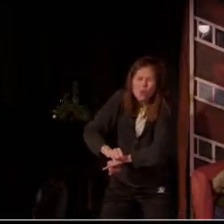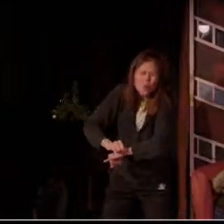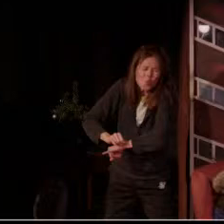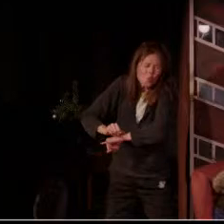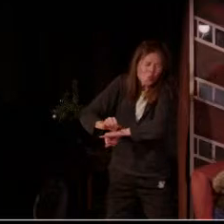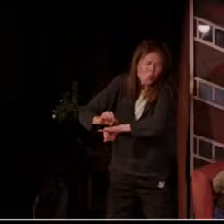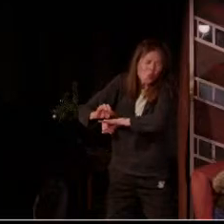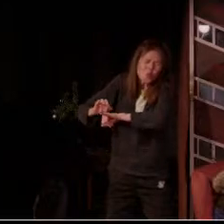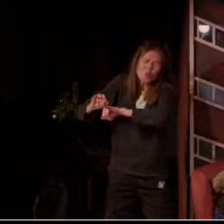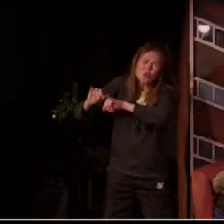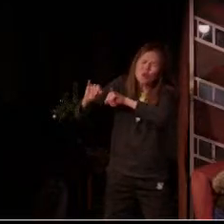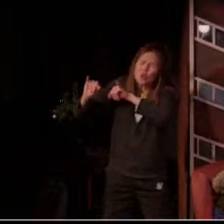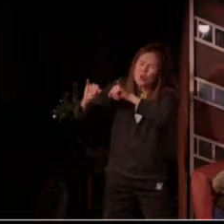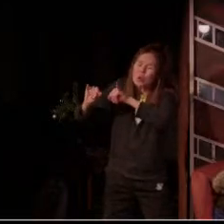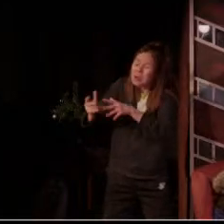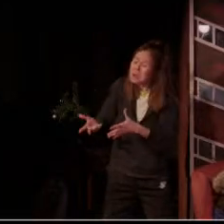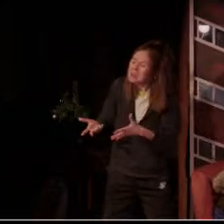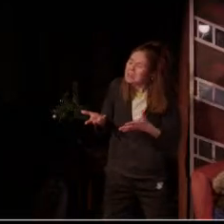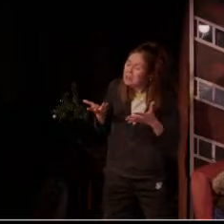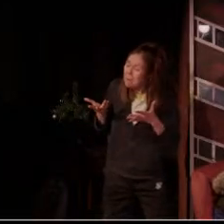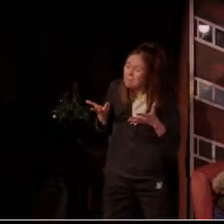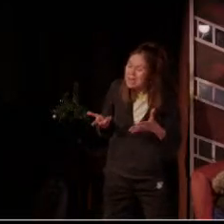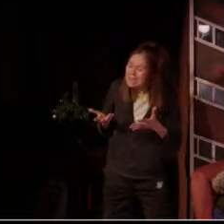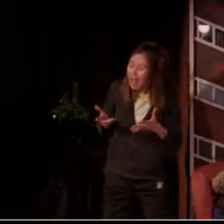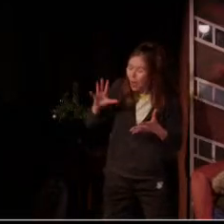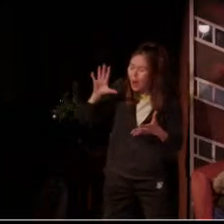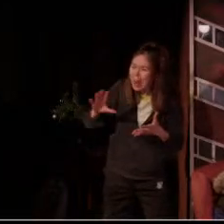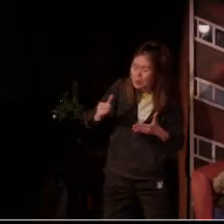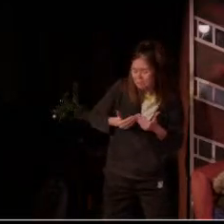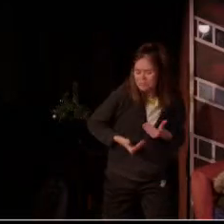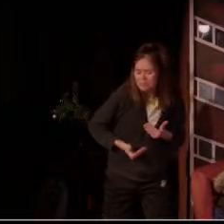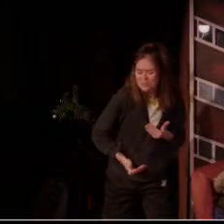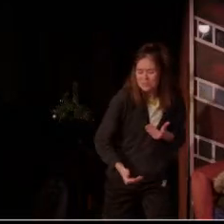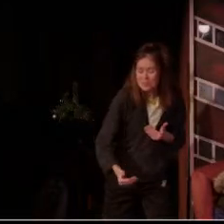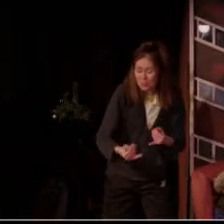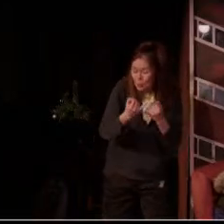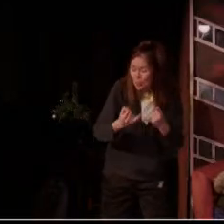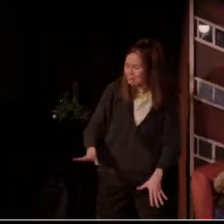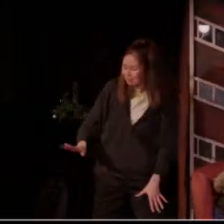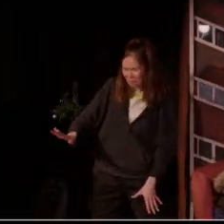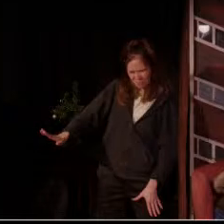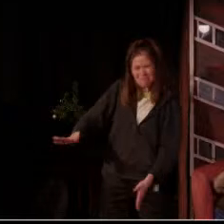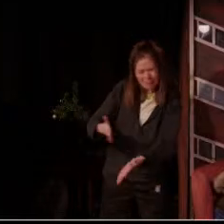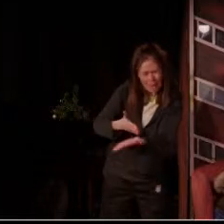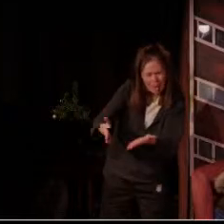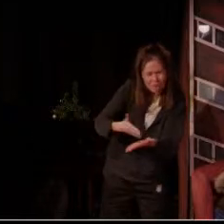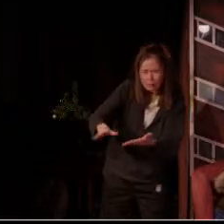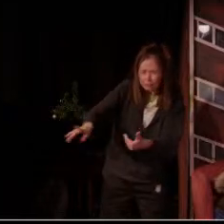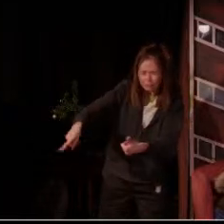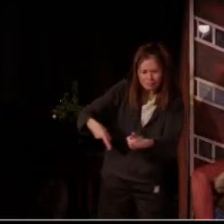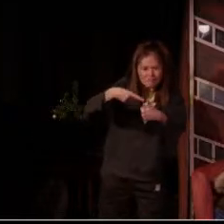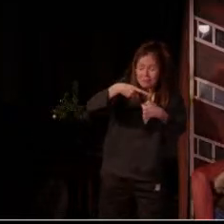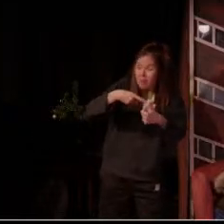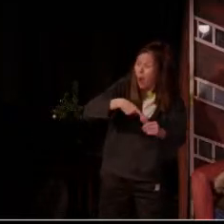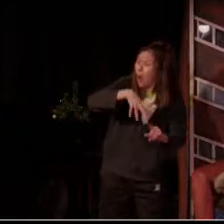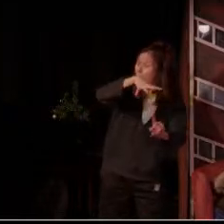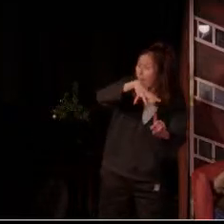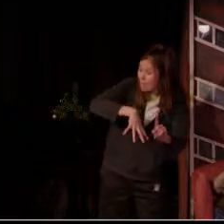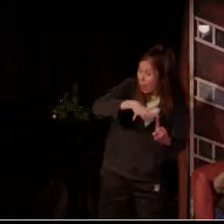your foolishness before this was a prelude. That you betrayed Polixenes was